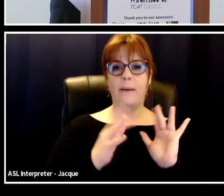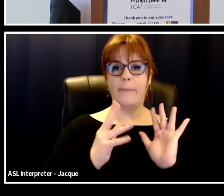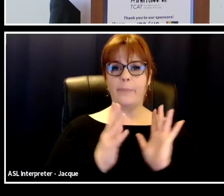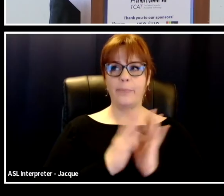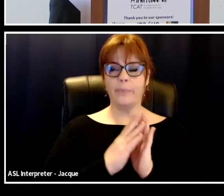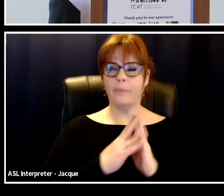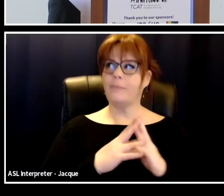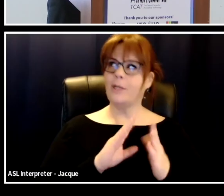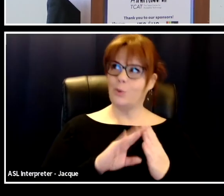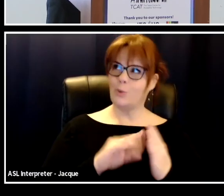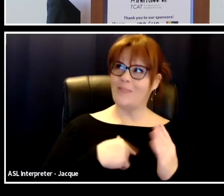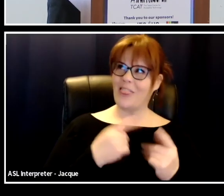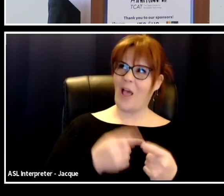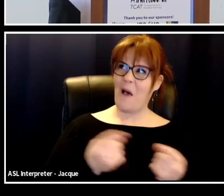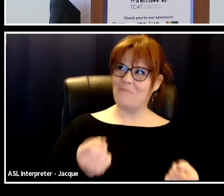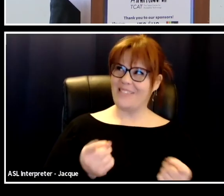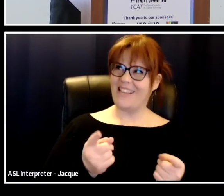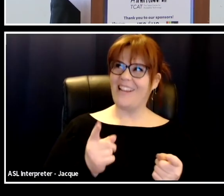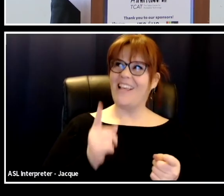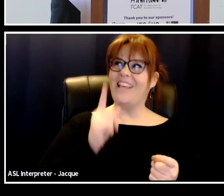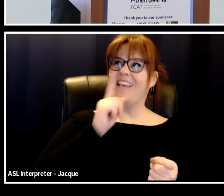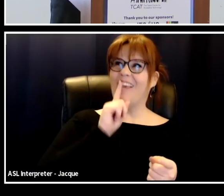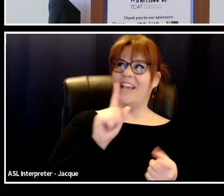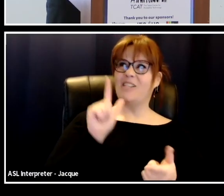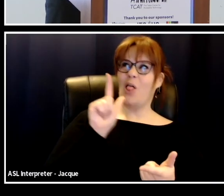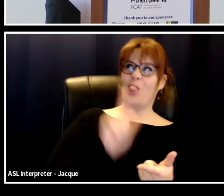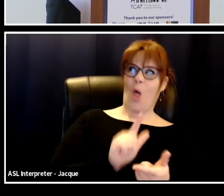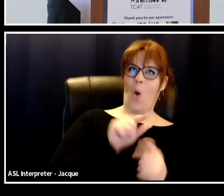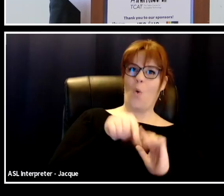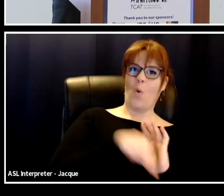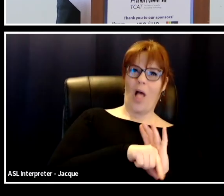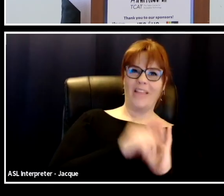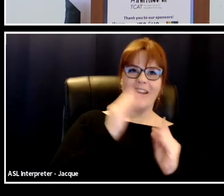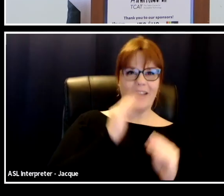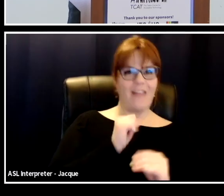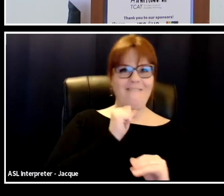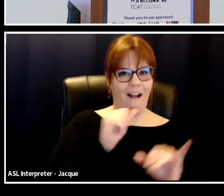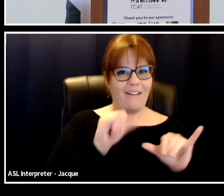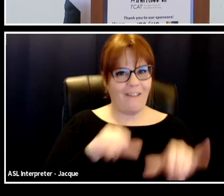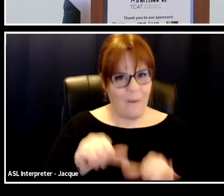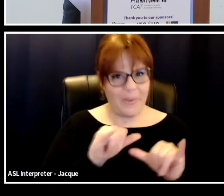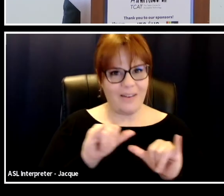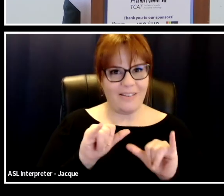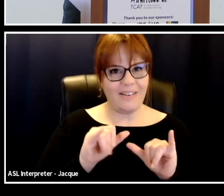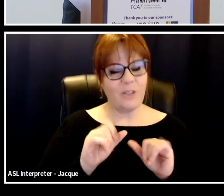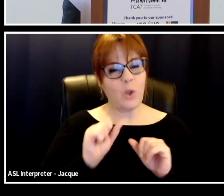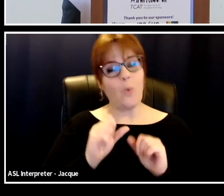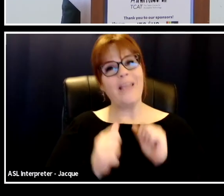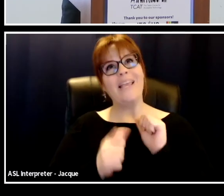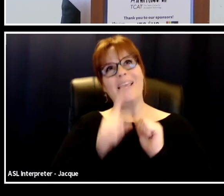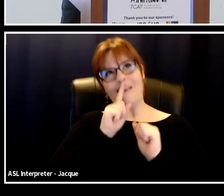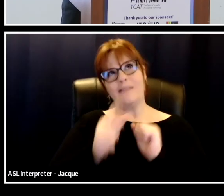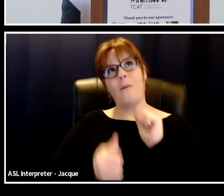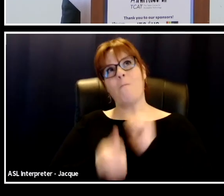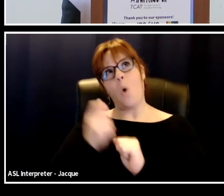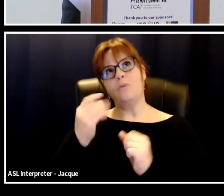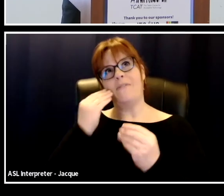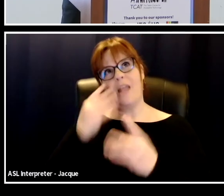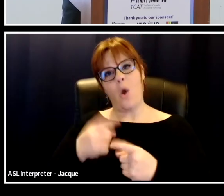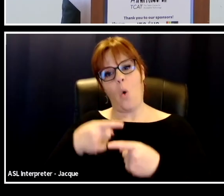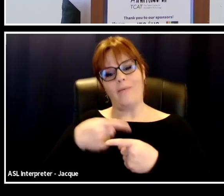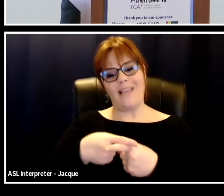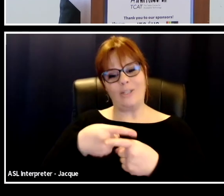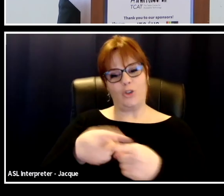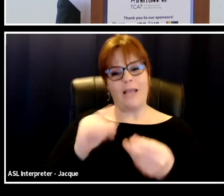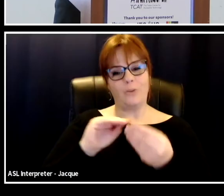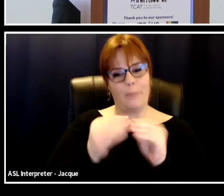or excuse me, the opposite. Is low quality data uncommon? Basically, is most of the data or the intersection metrics, are